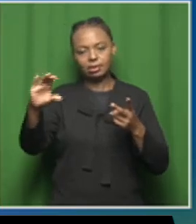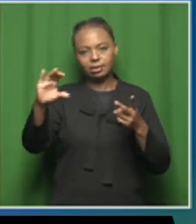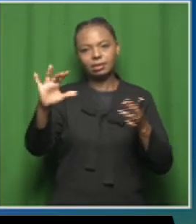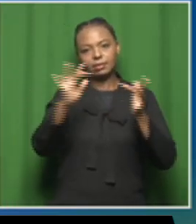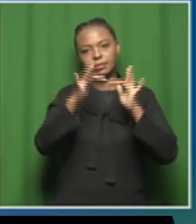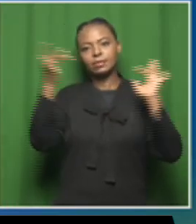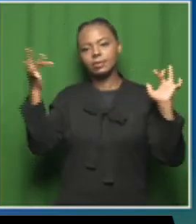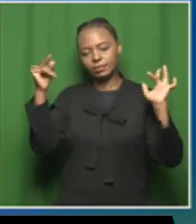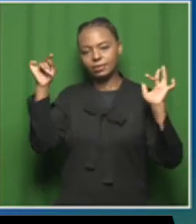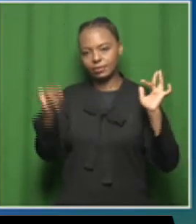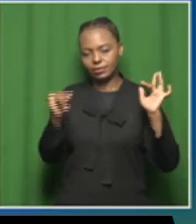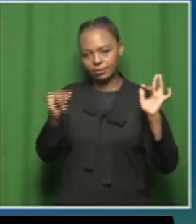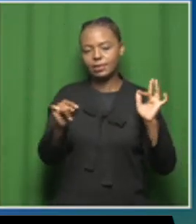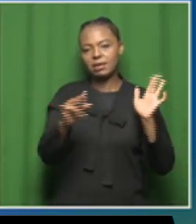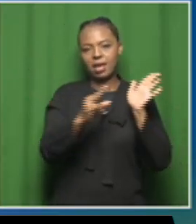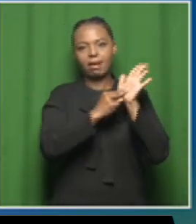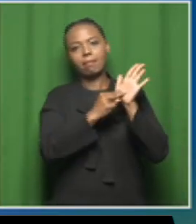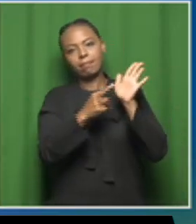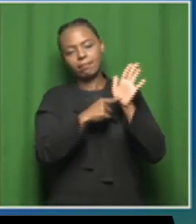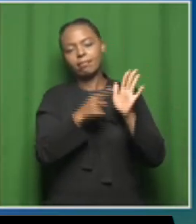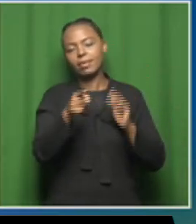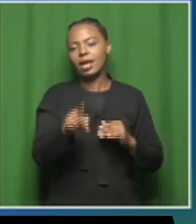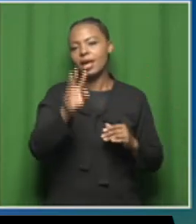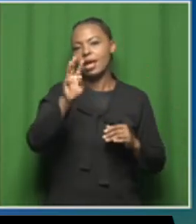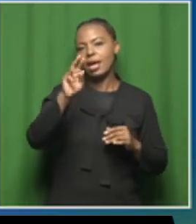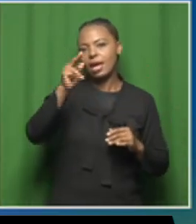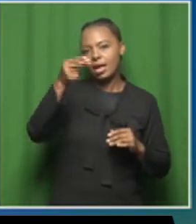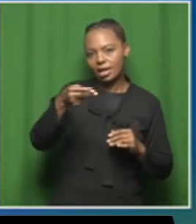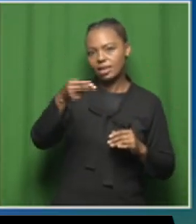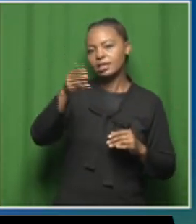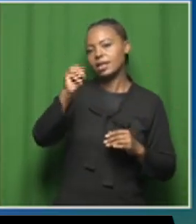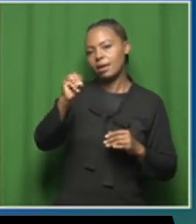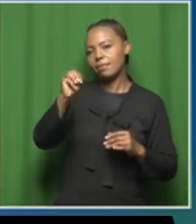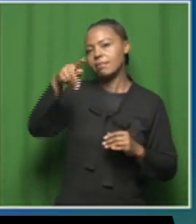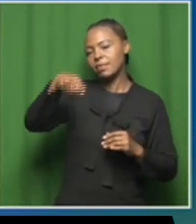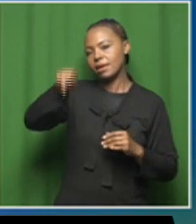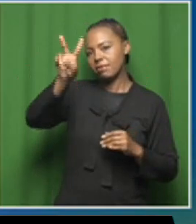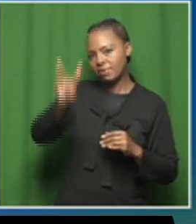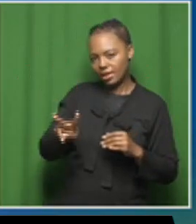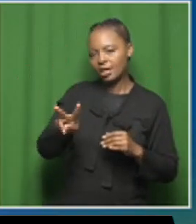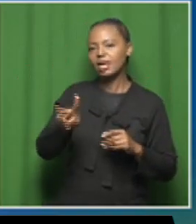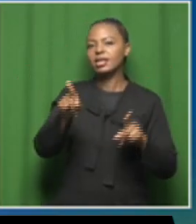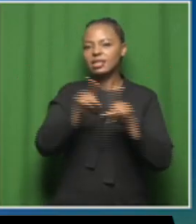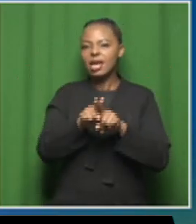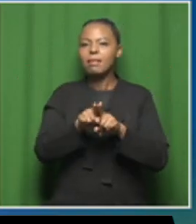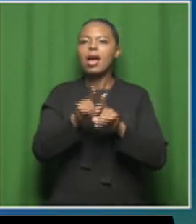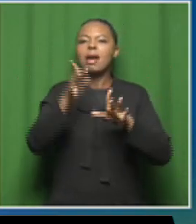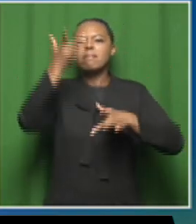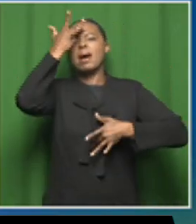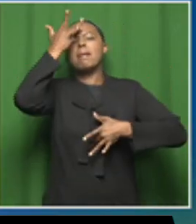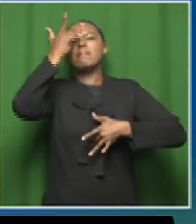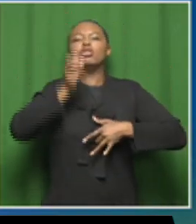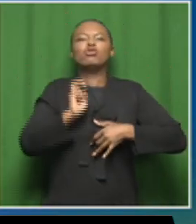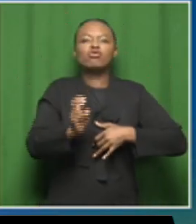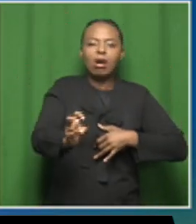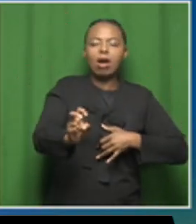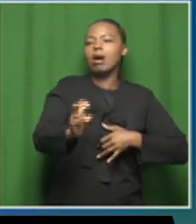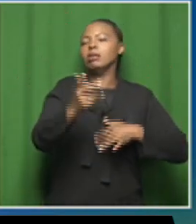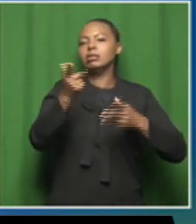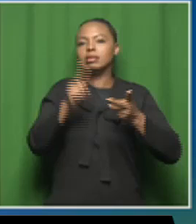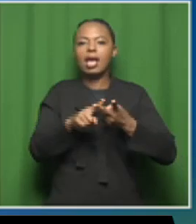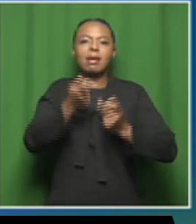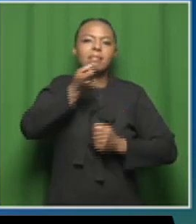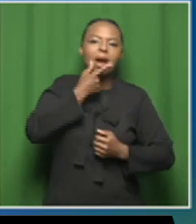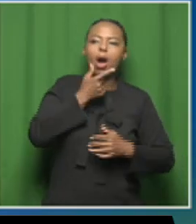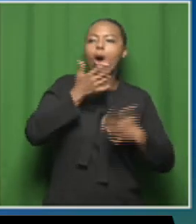description of HMPV and its symptoms, signs and symptoms, treatment, and also the